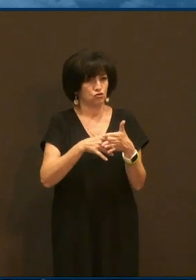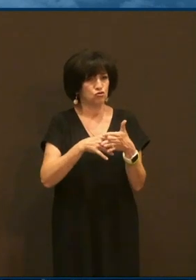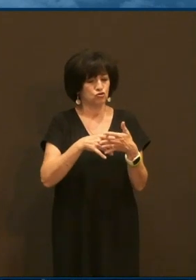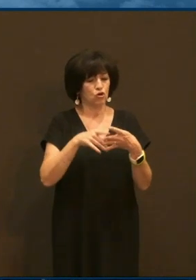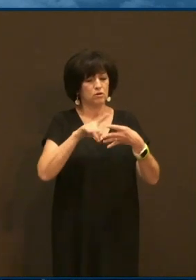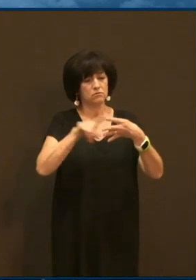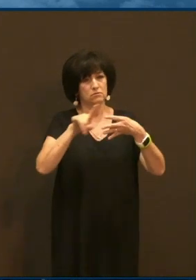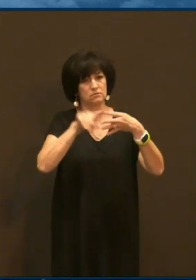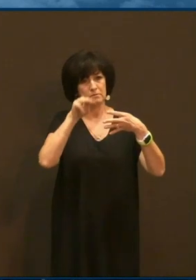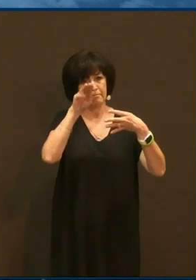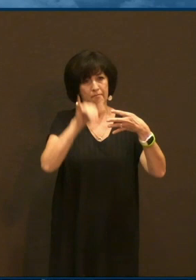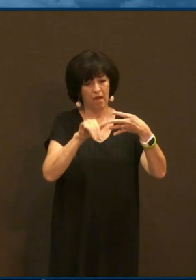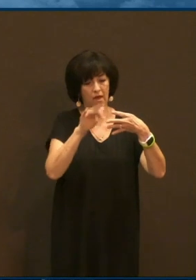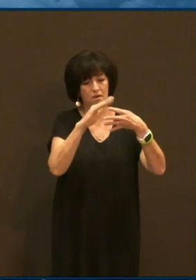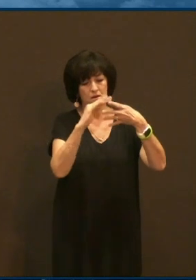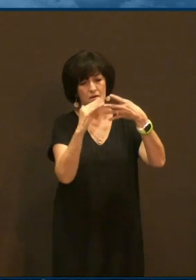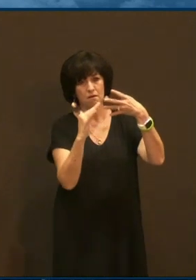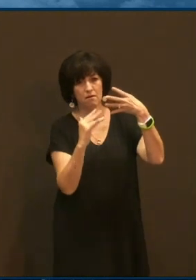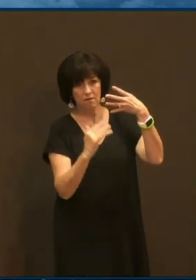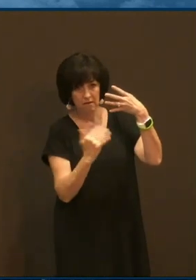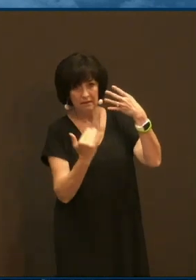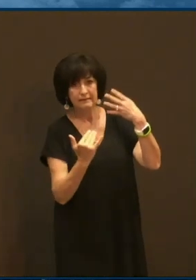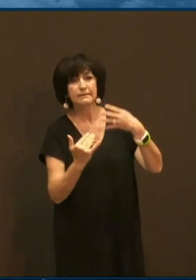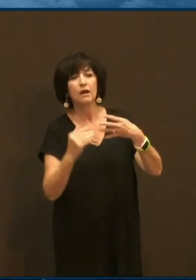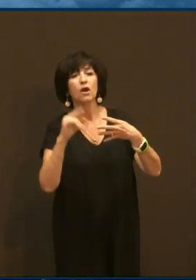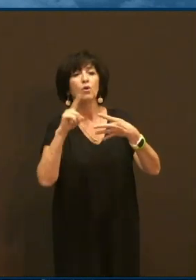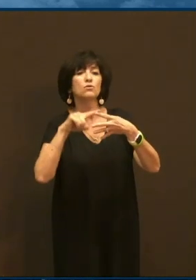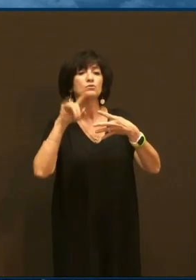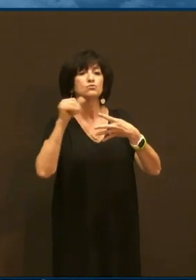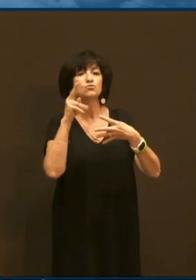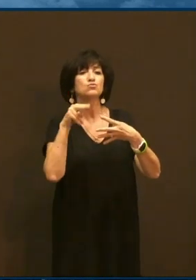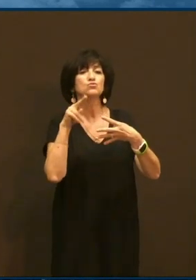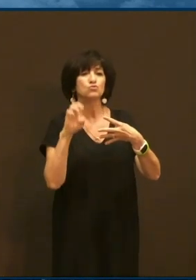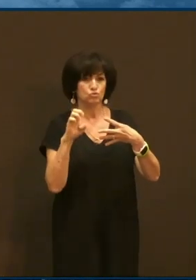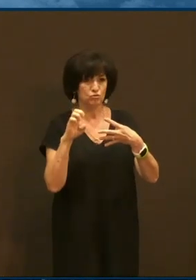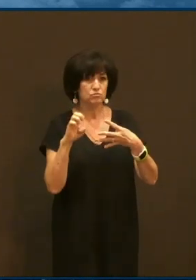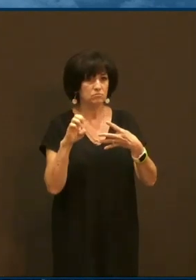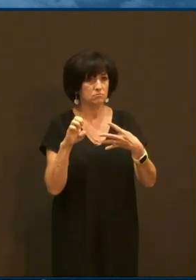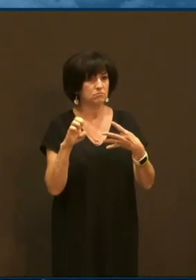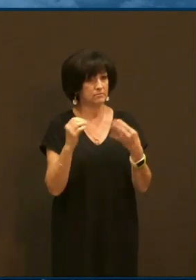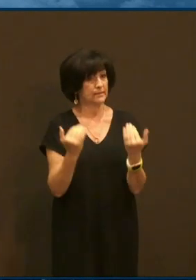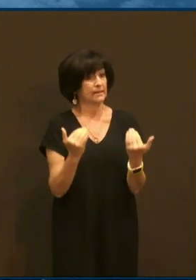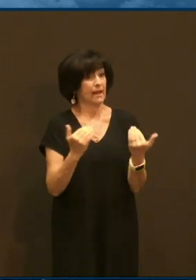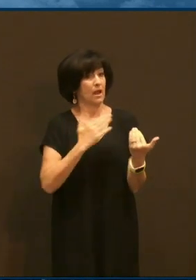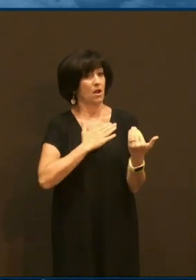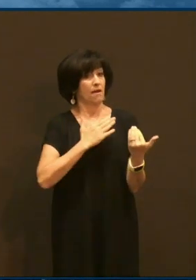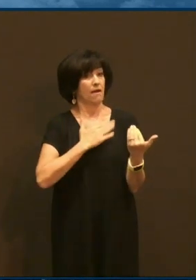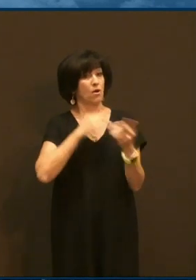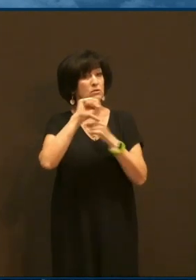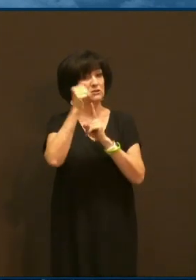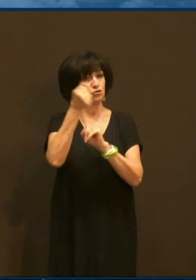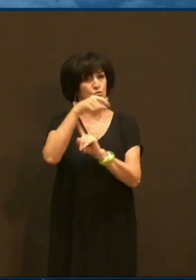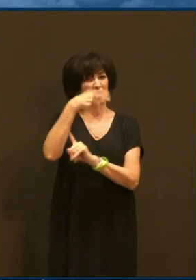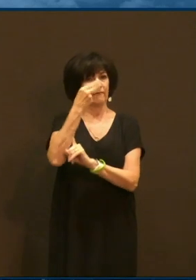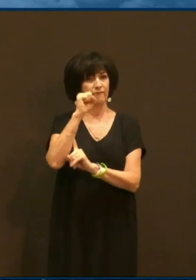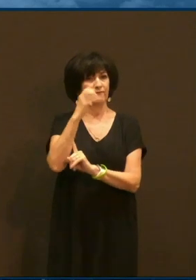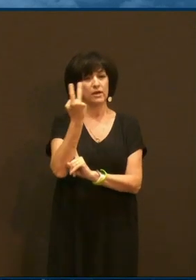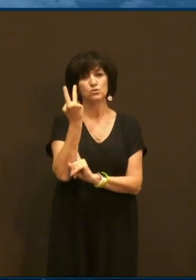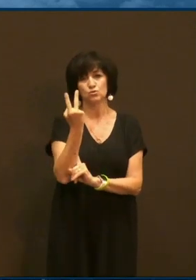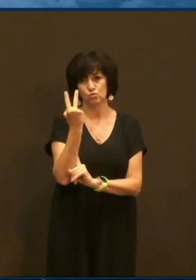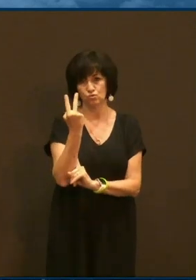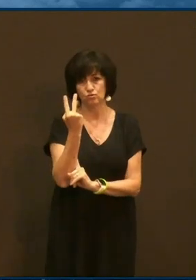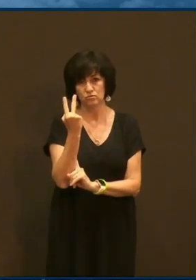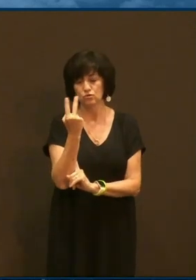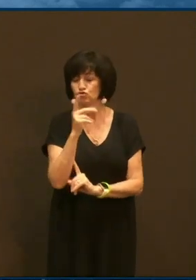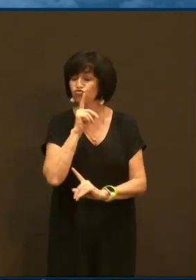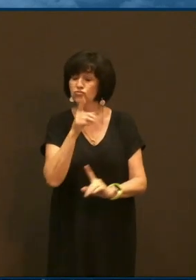through mid-June into phase 2. So the bottom line message is we need everyone to act with a sense